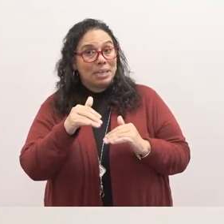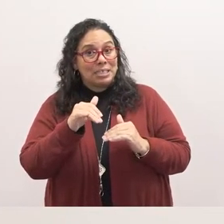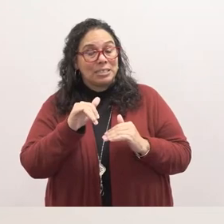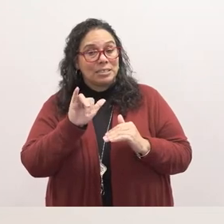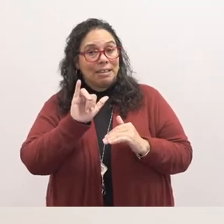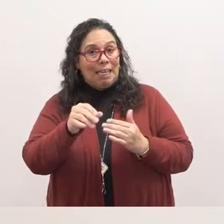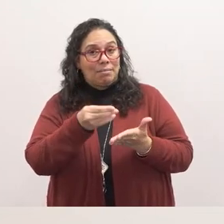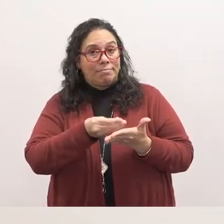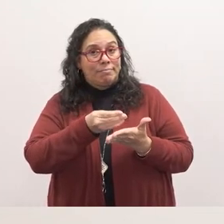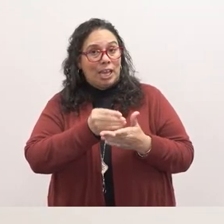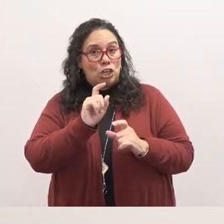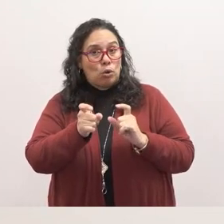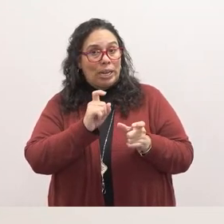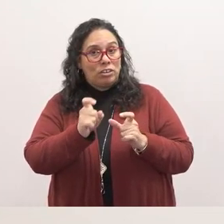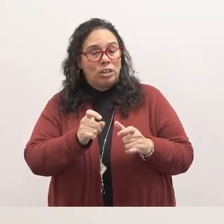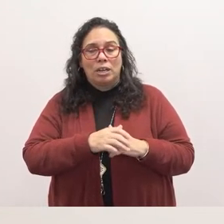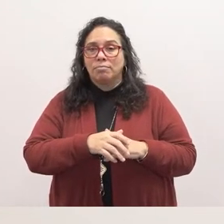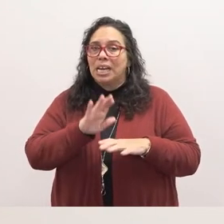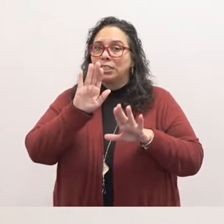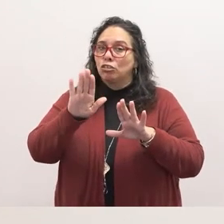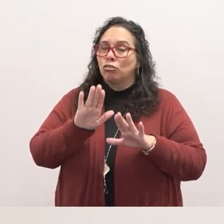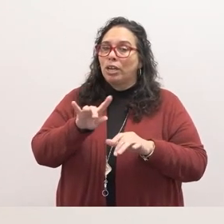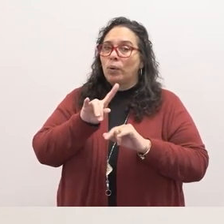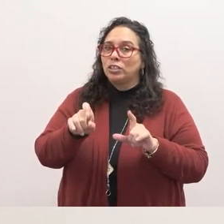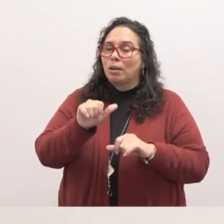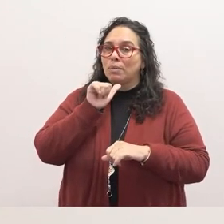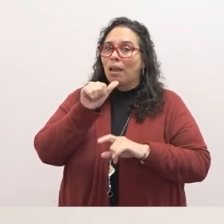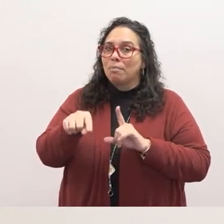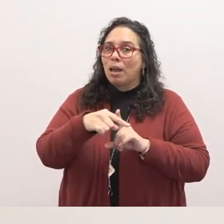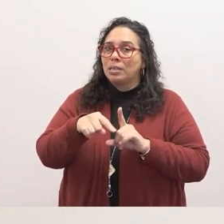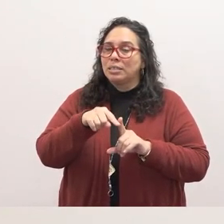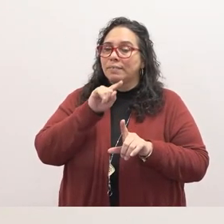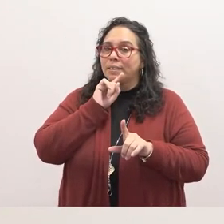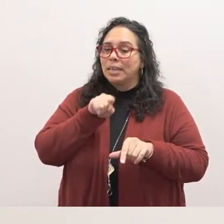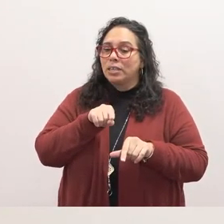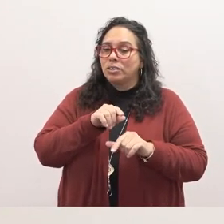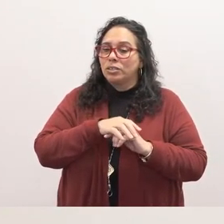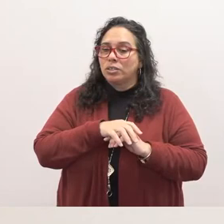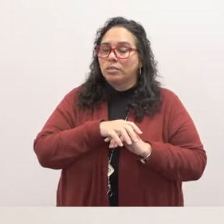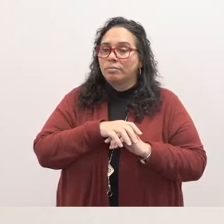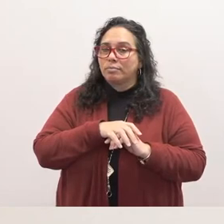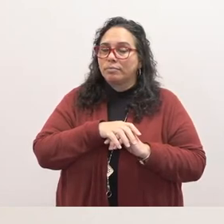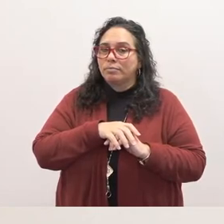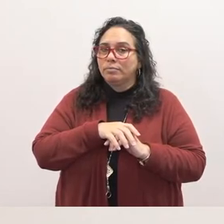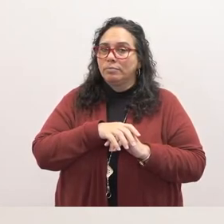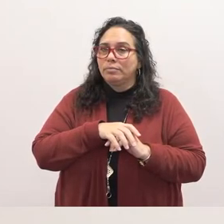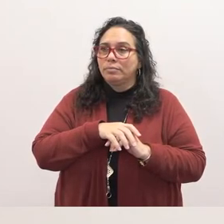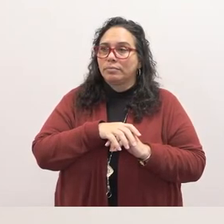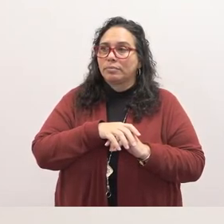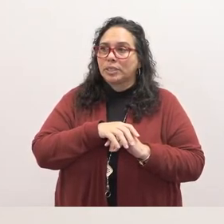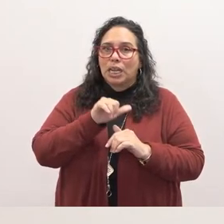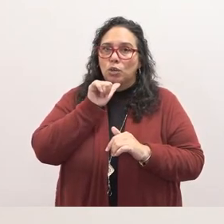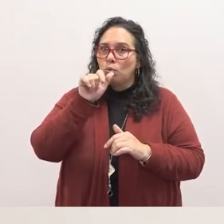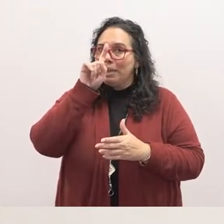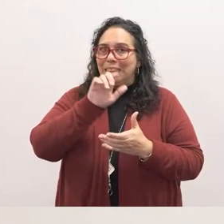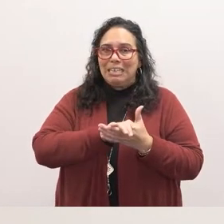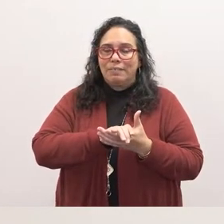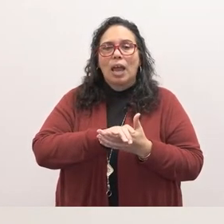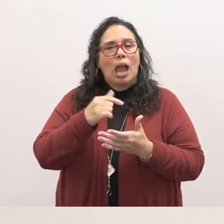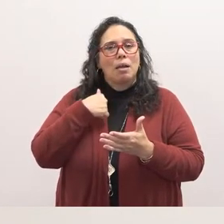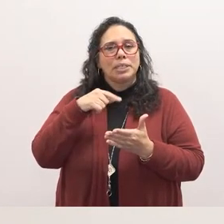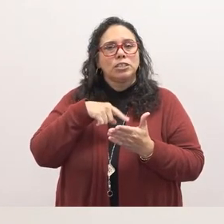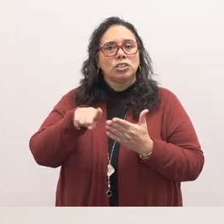donation? That's a great question. I'm not positive of the answer of that. I don't believe there is, but let me